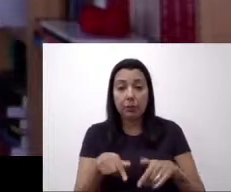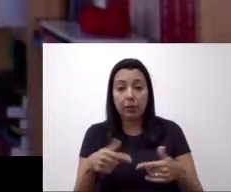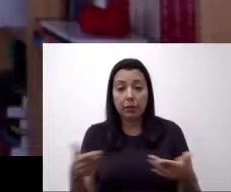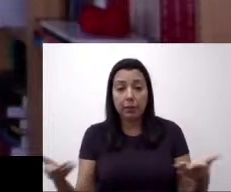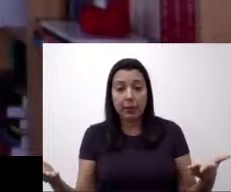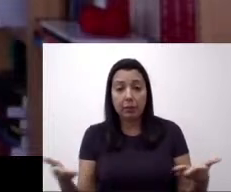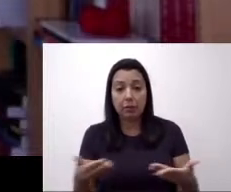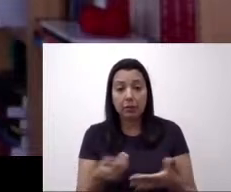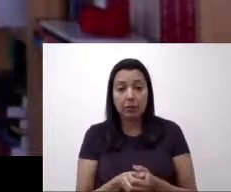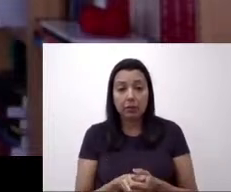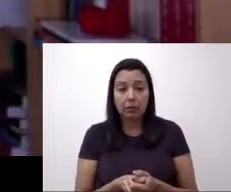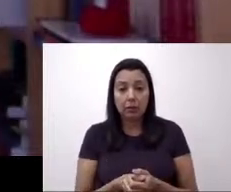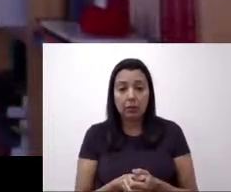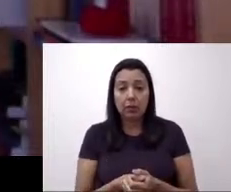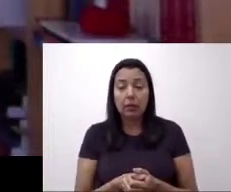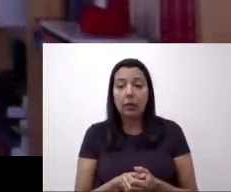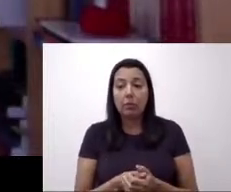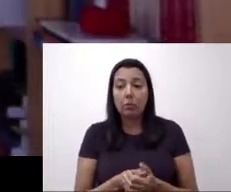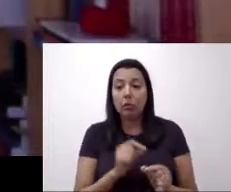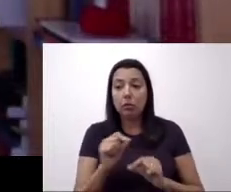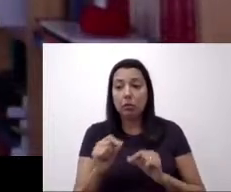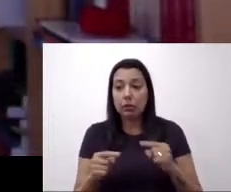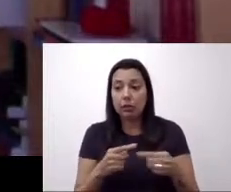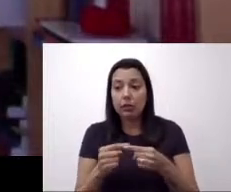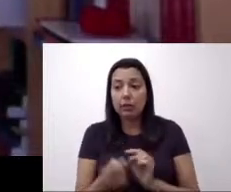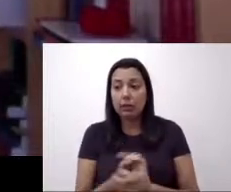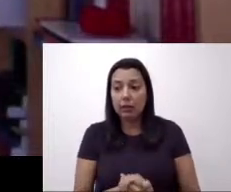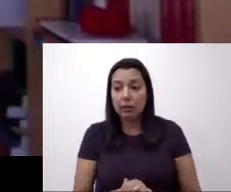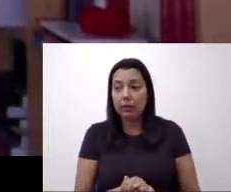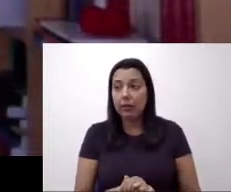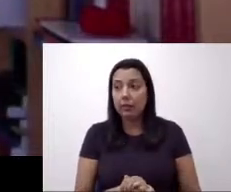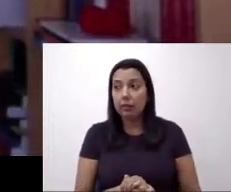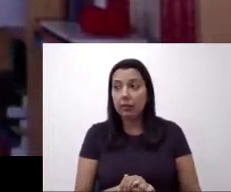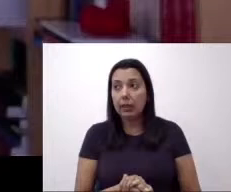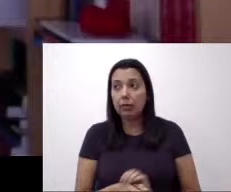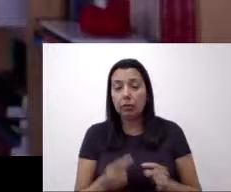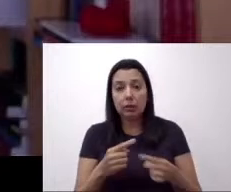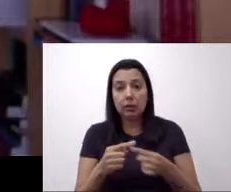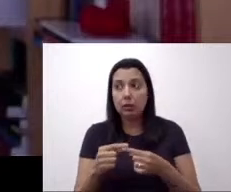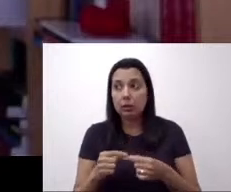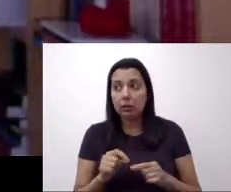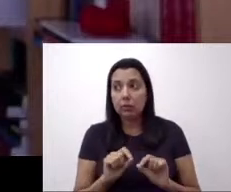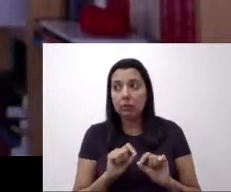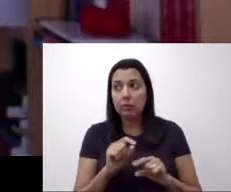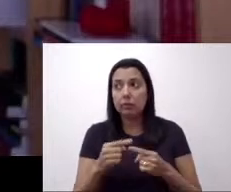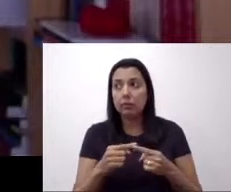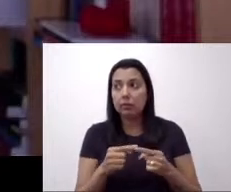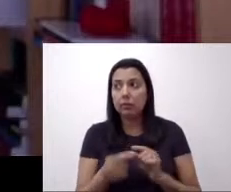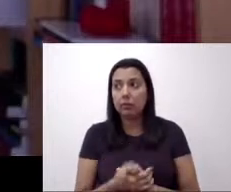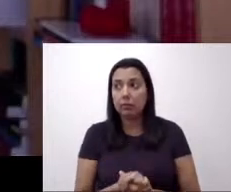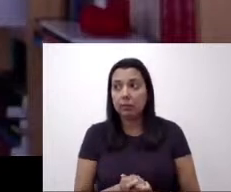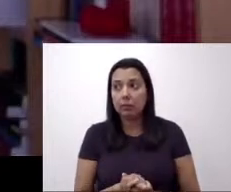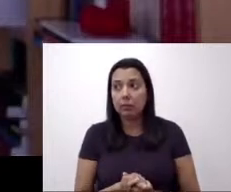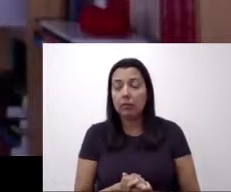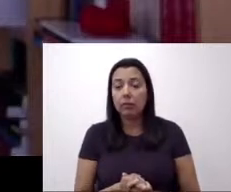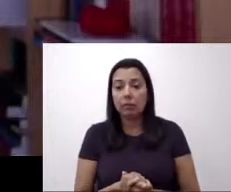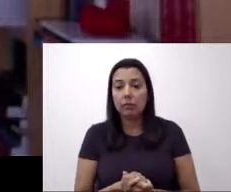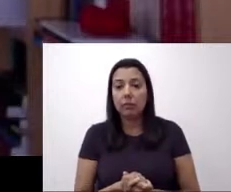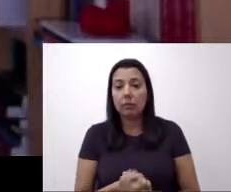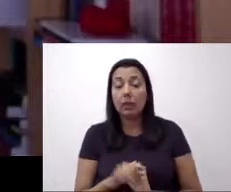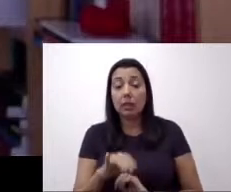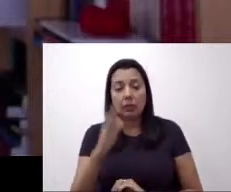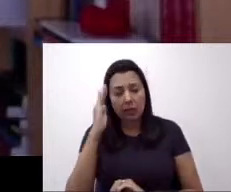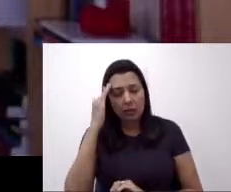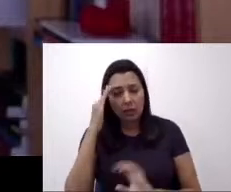and also there is also one in Portuguese, so I'm not sure that I understood everything, but I